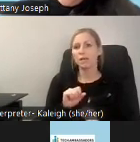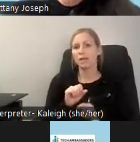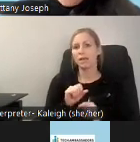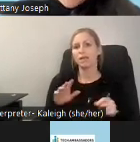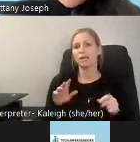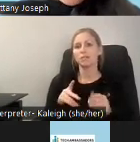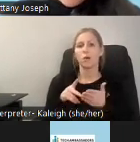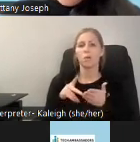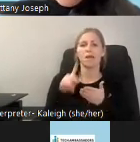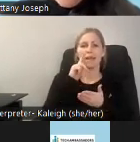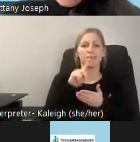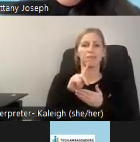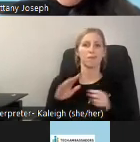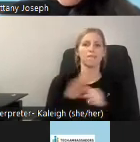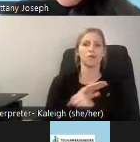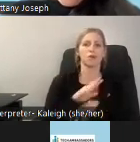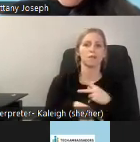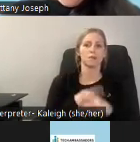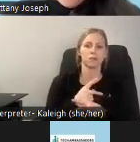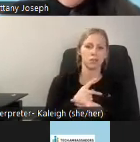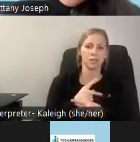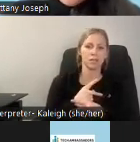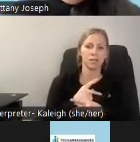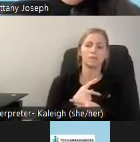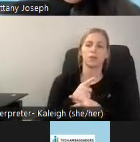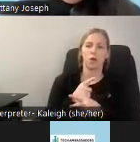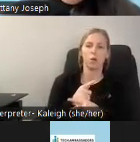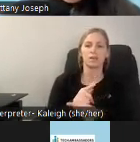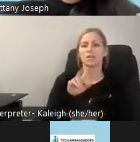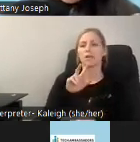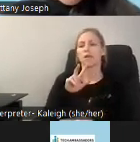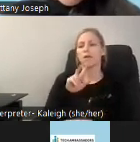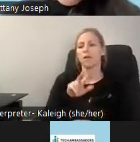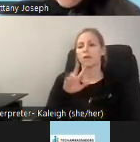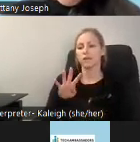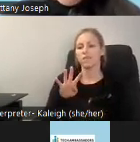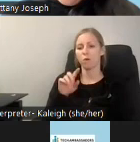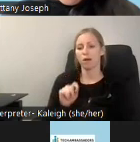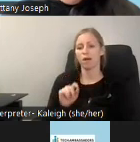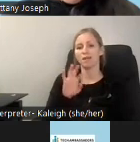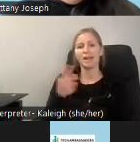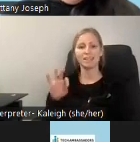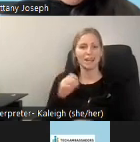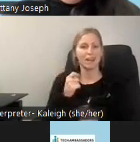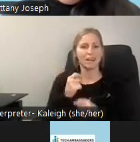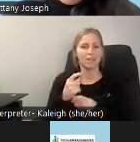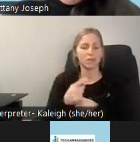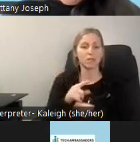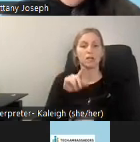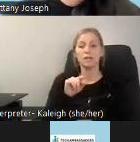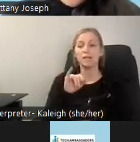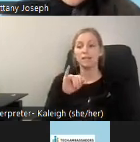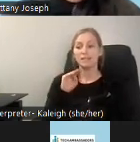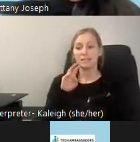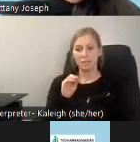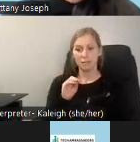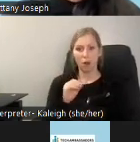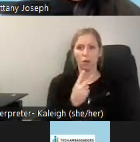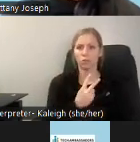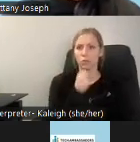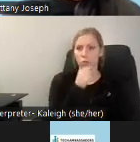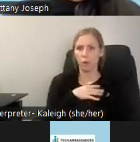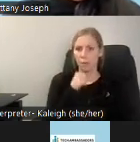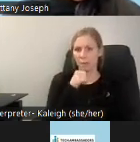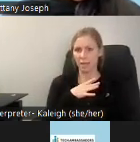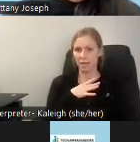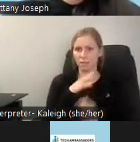It's $34.99 per year. And Tiimo is just a really small business. It was started by 2 women, and I